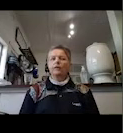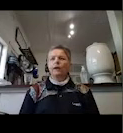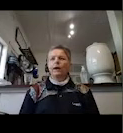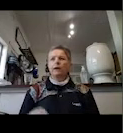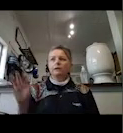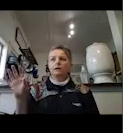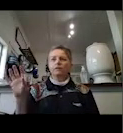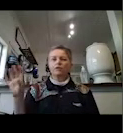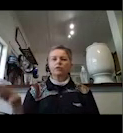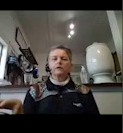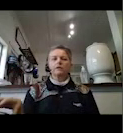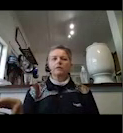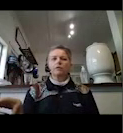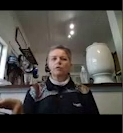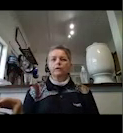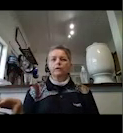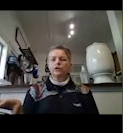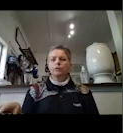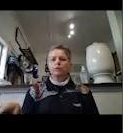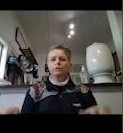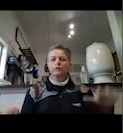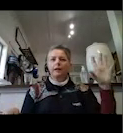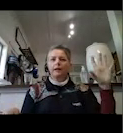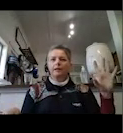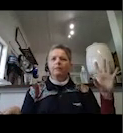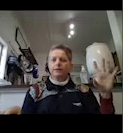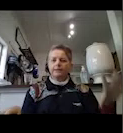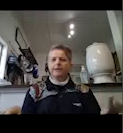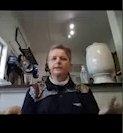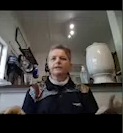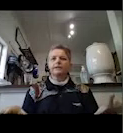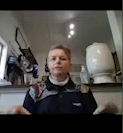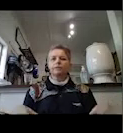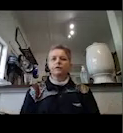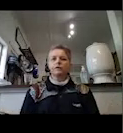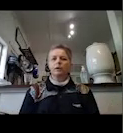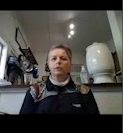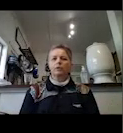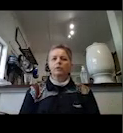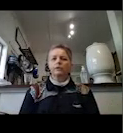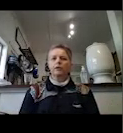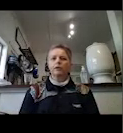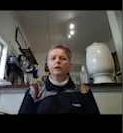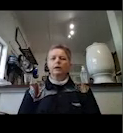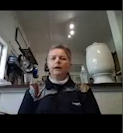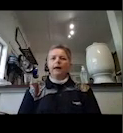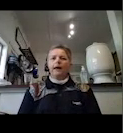earlier, that we had the federal system of courts and tribunals and the state system of courts and tribunals.